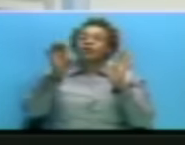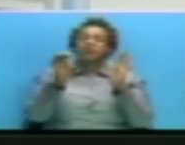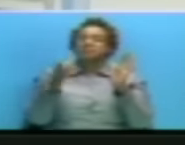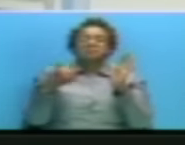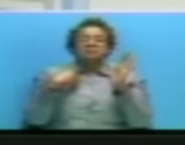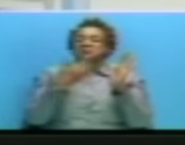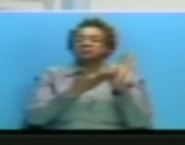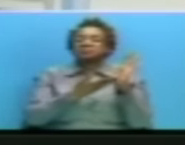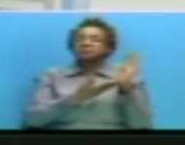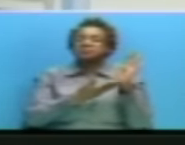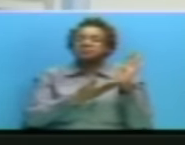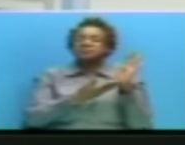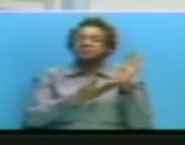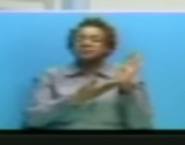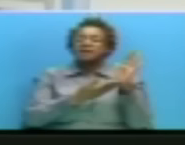that